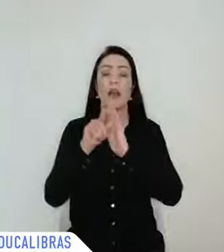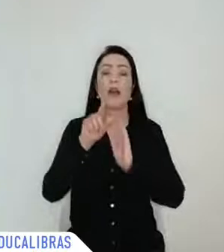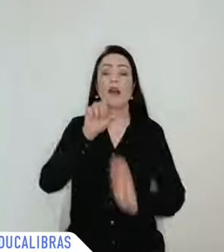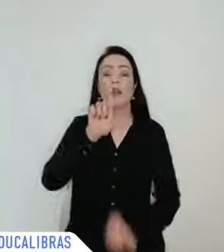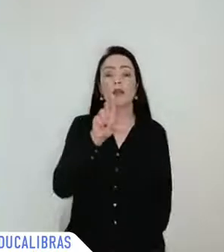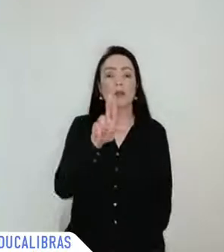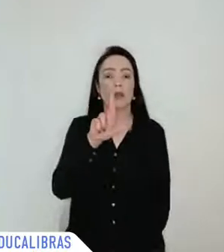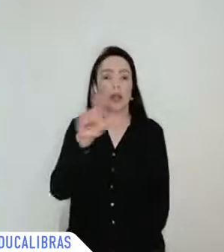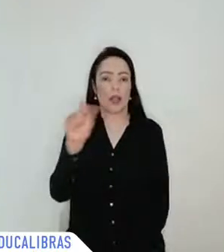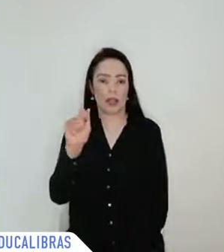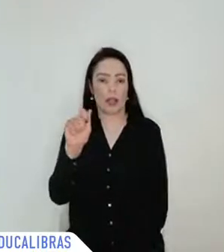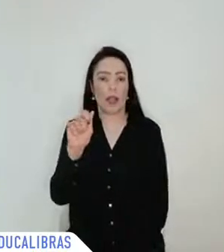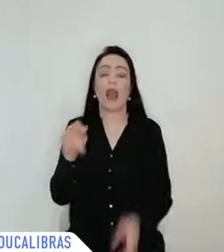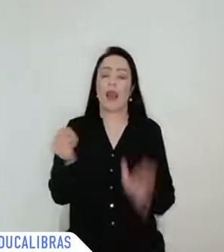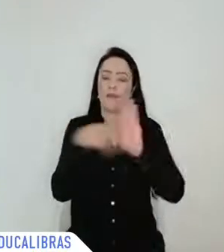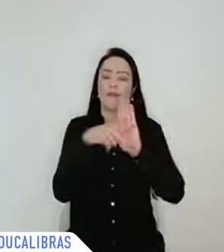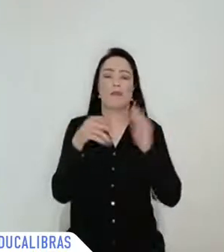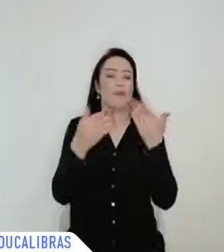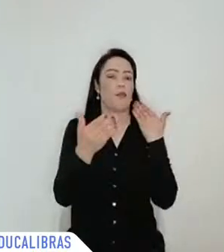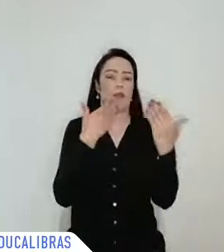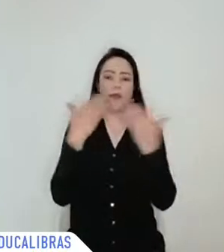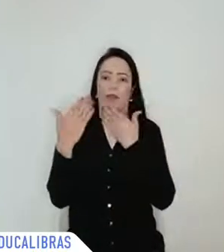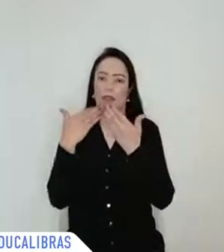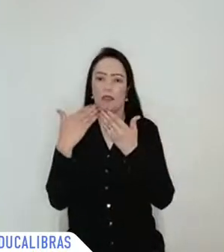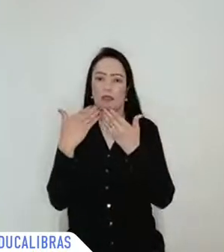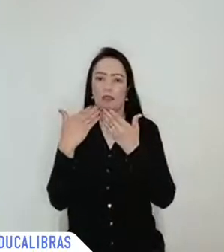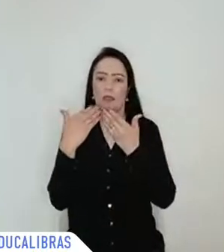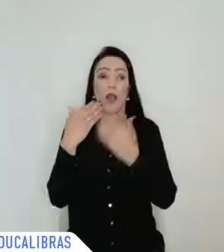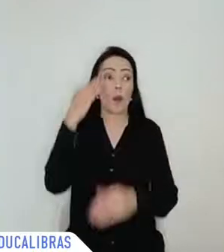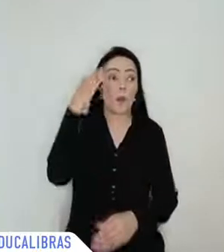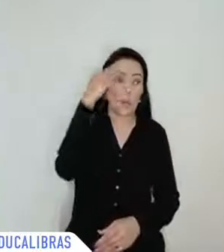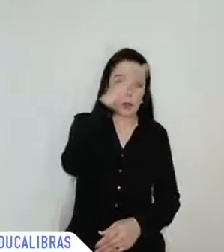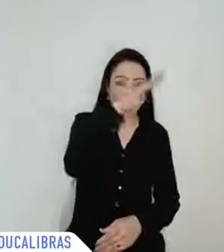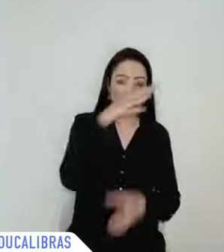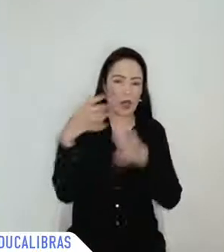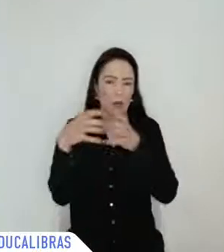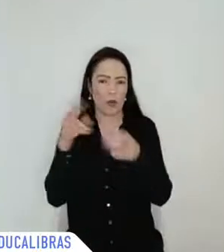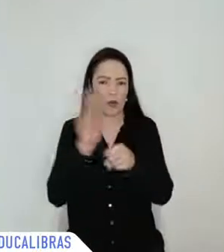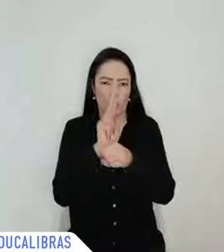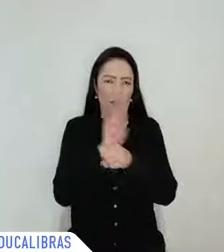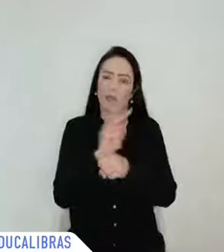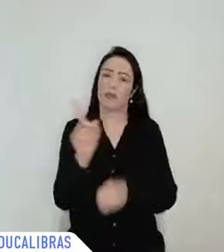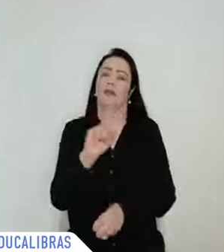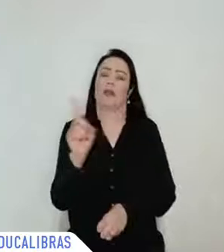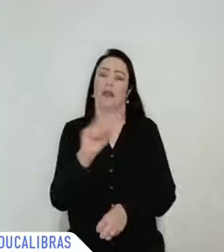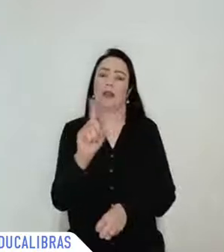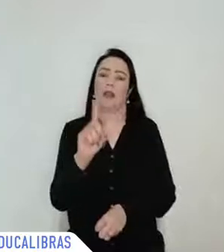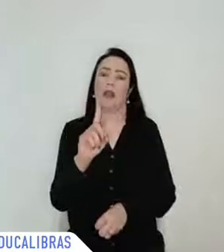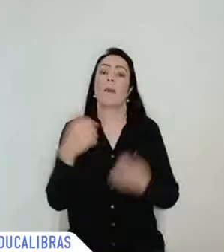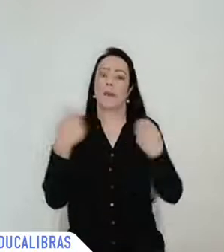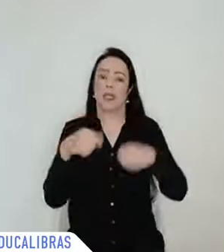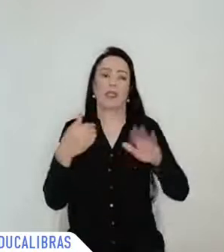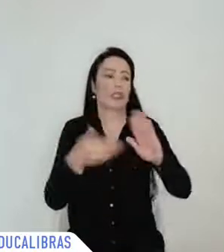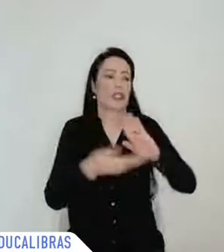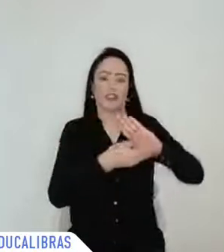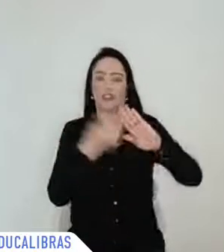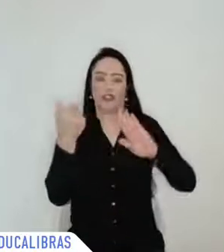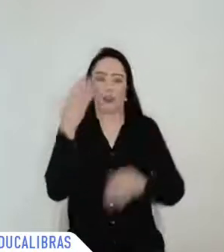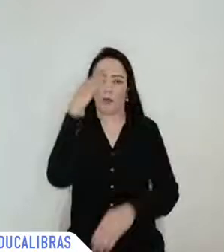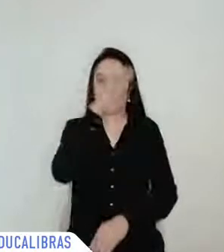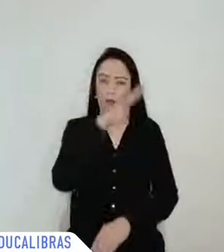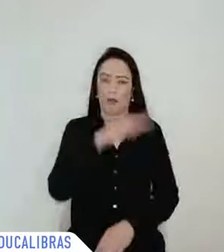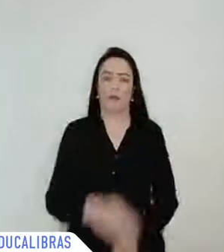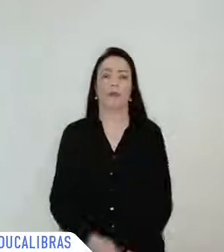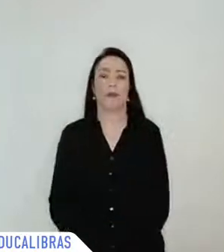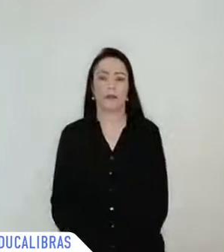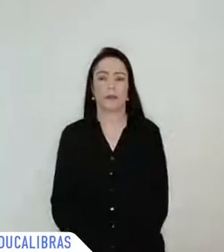this instead of the hate speech. Bolsonarismo is not about dialogue. We need to fight Bolsonaro, and we need